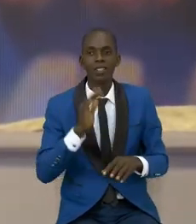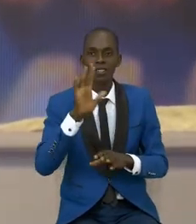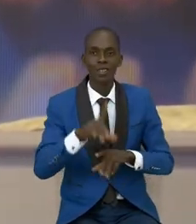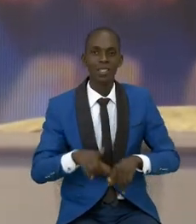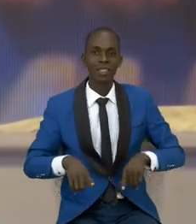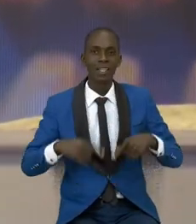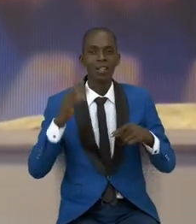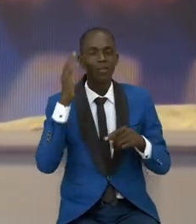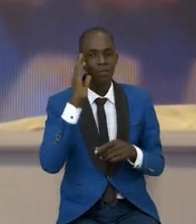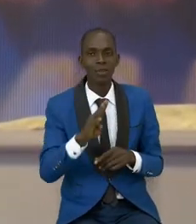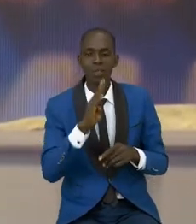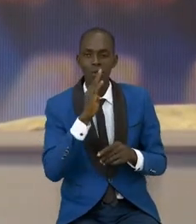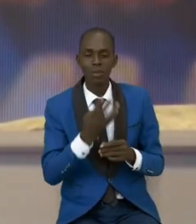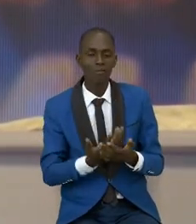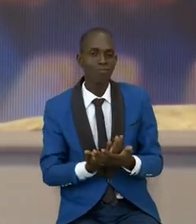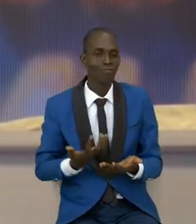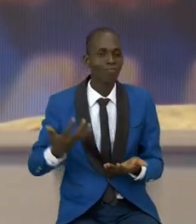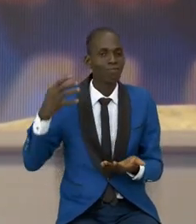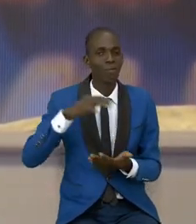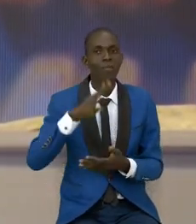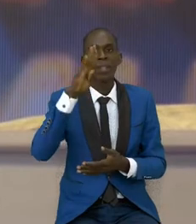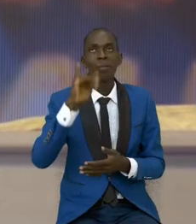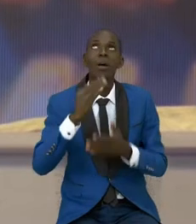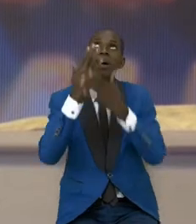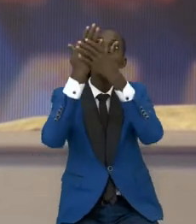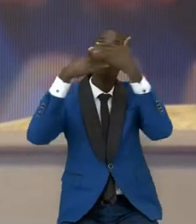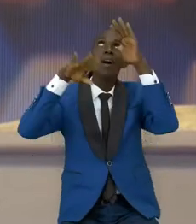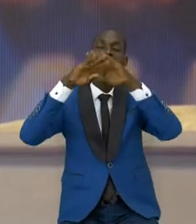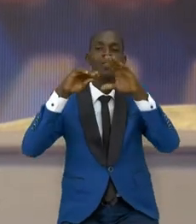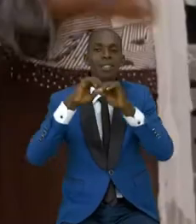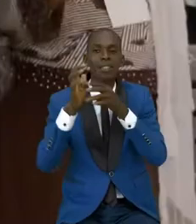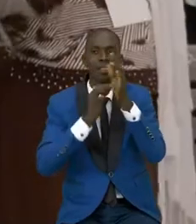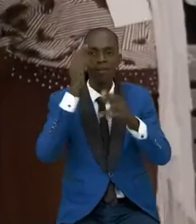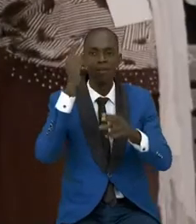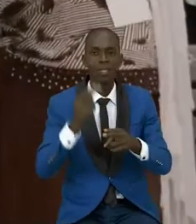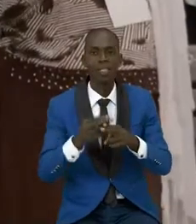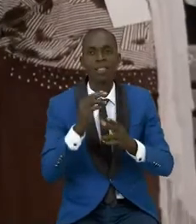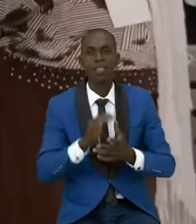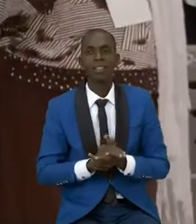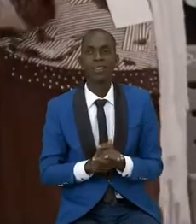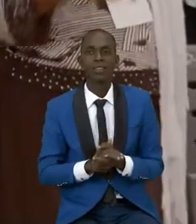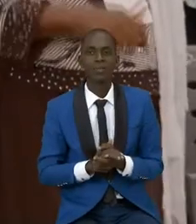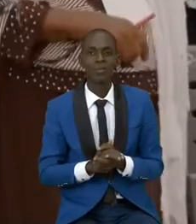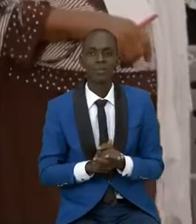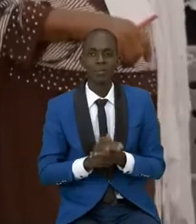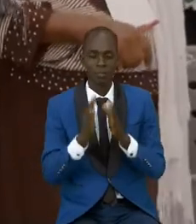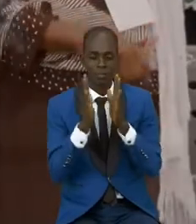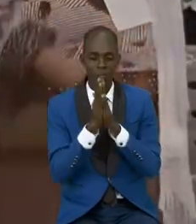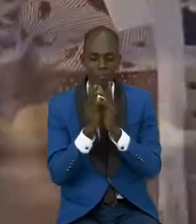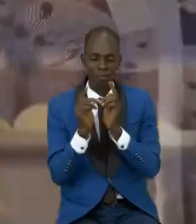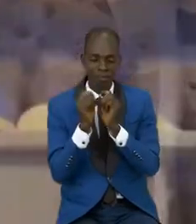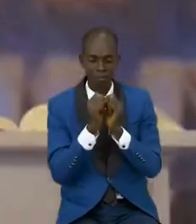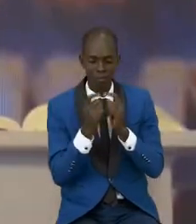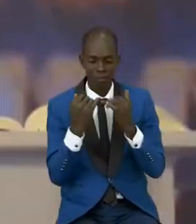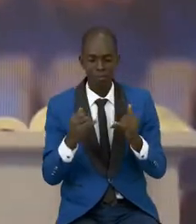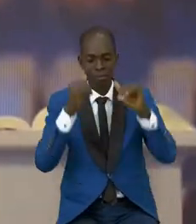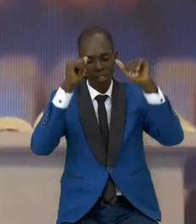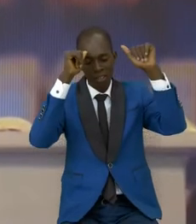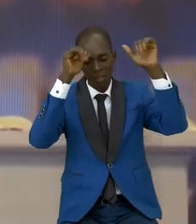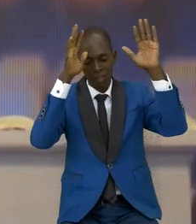will be enriched by heaven in Jesus' name. Amen. Let's pray together.